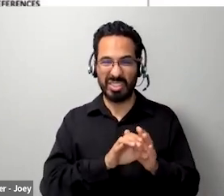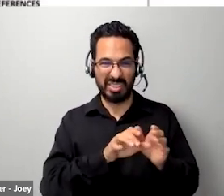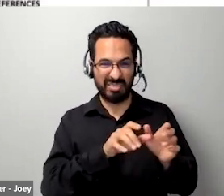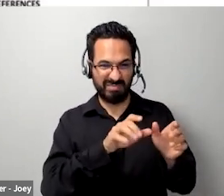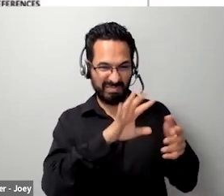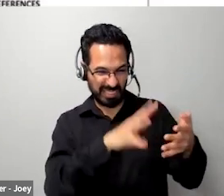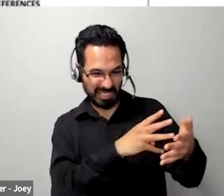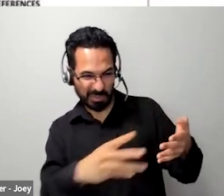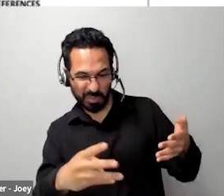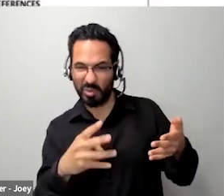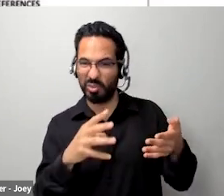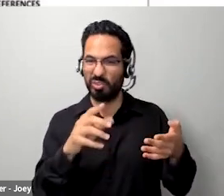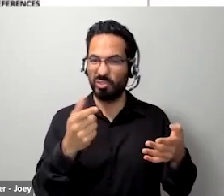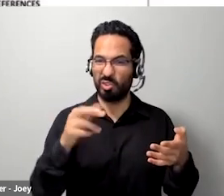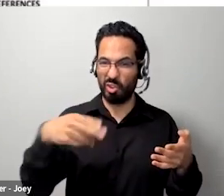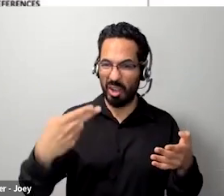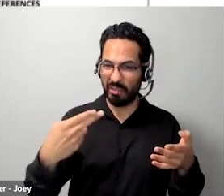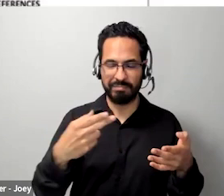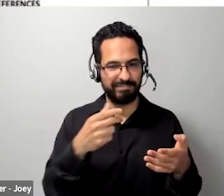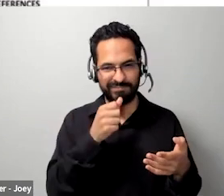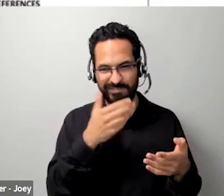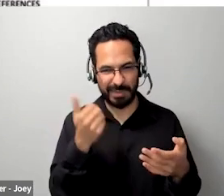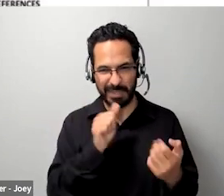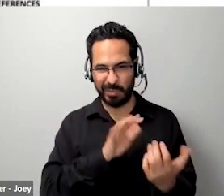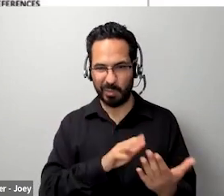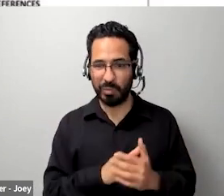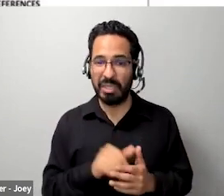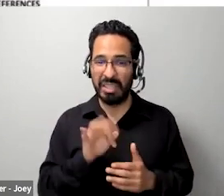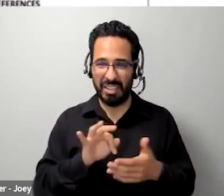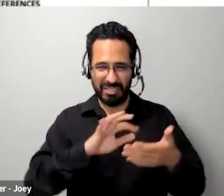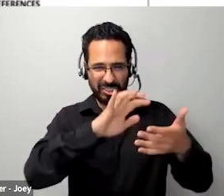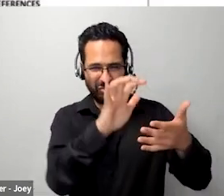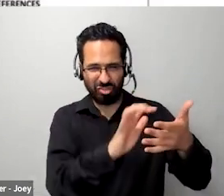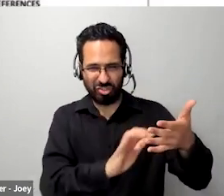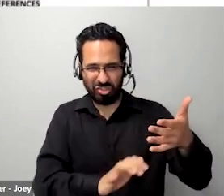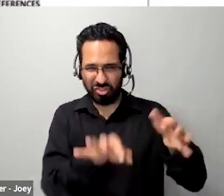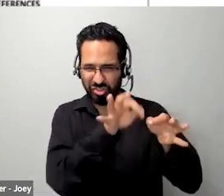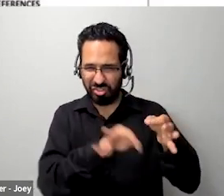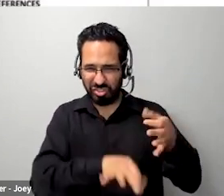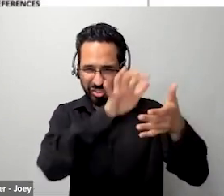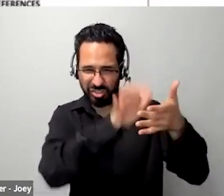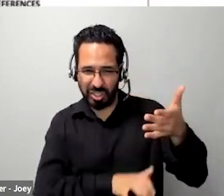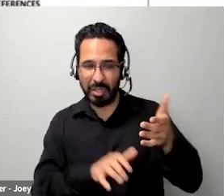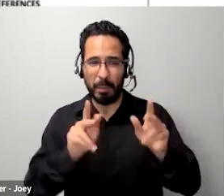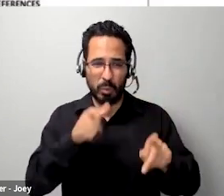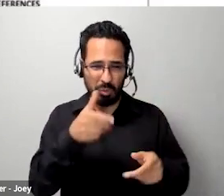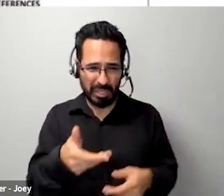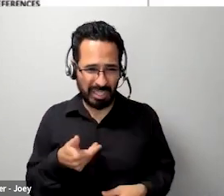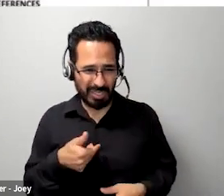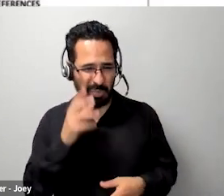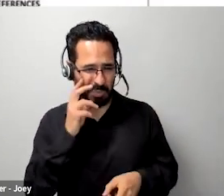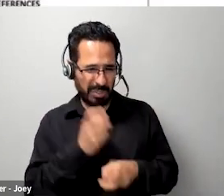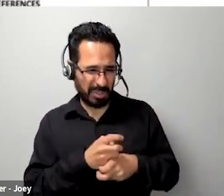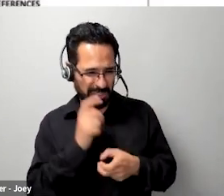practice for resumes. If you're putting too much text in, it's going to make it hard for the hiring manager to really distinguish